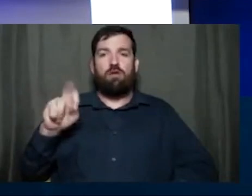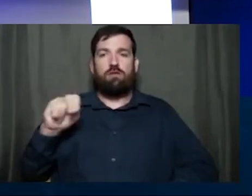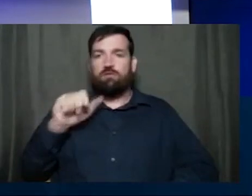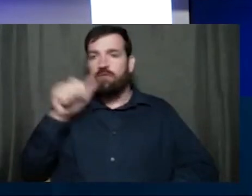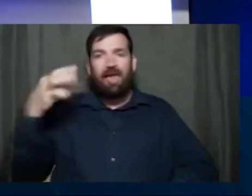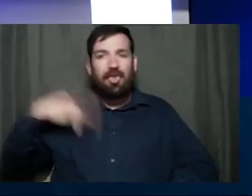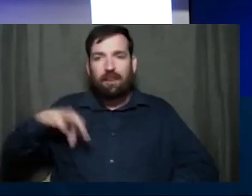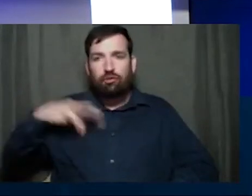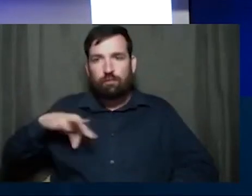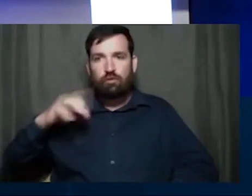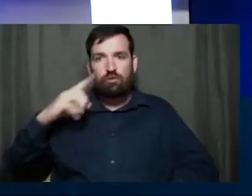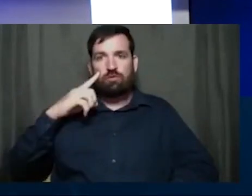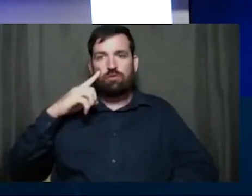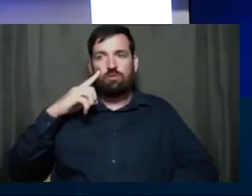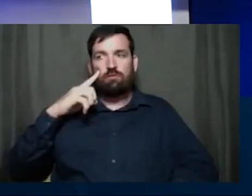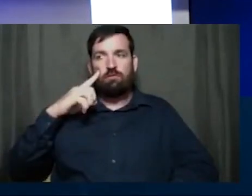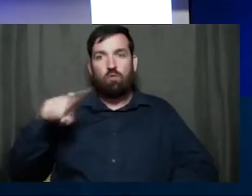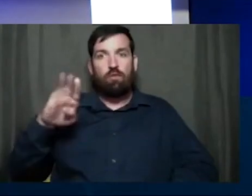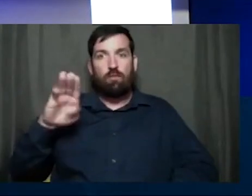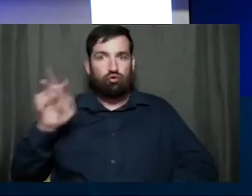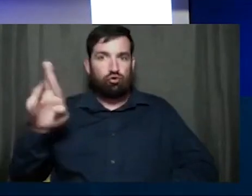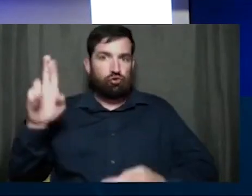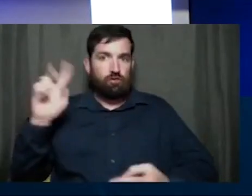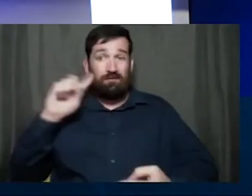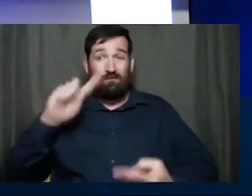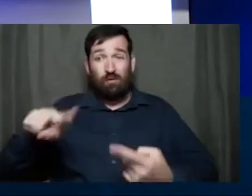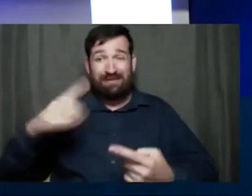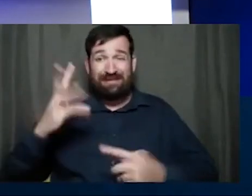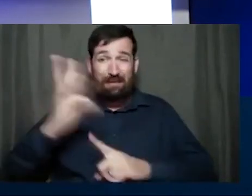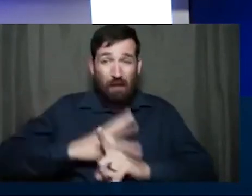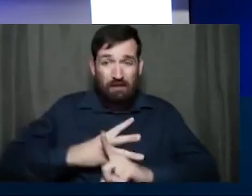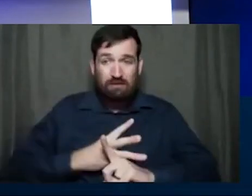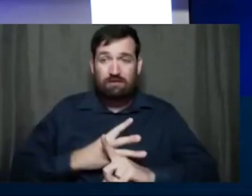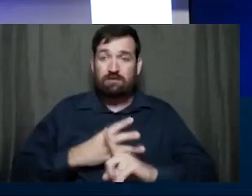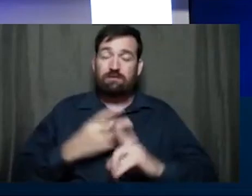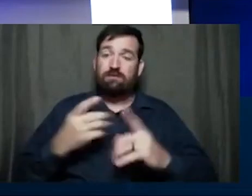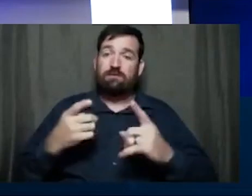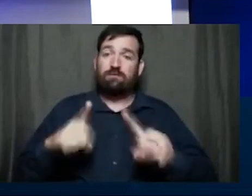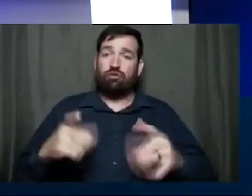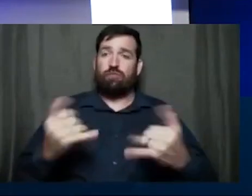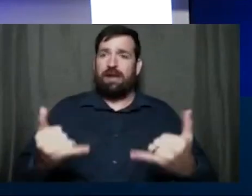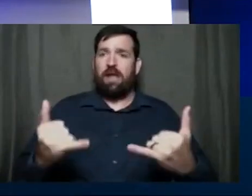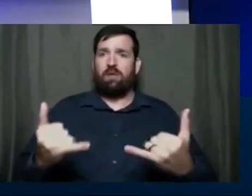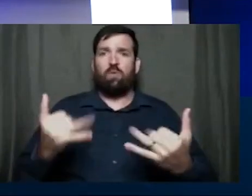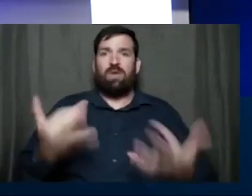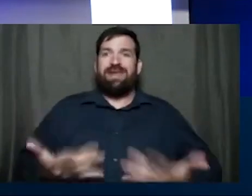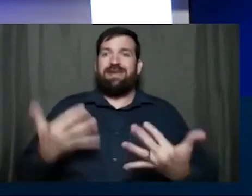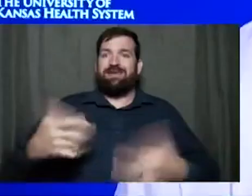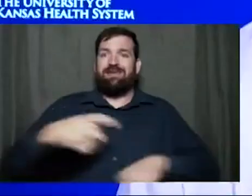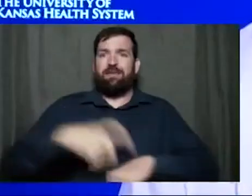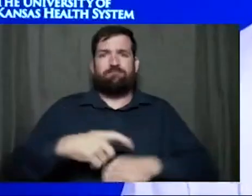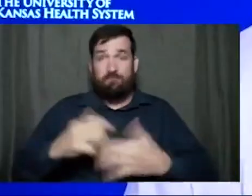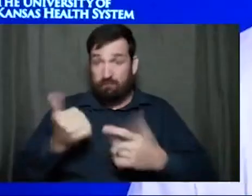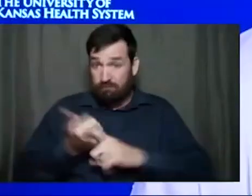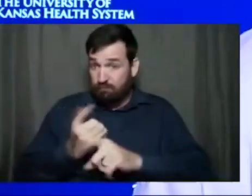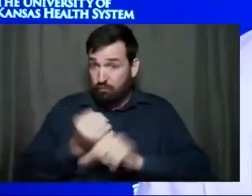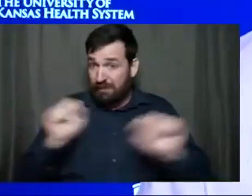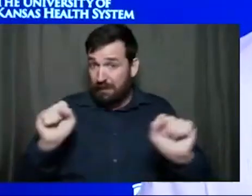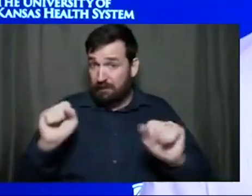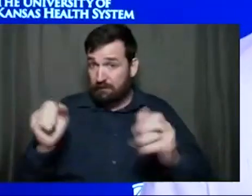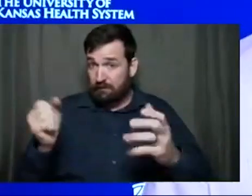So how protected are they during kind of this weird, waiting period? I would say